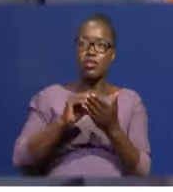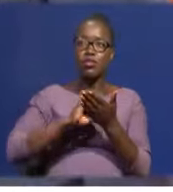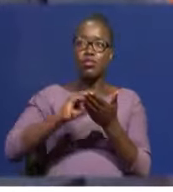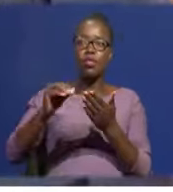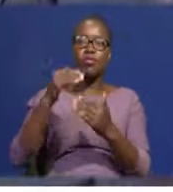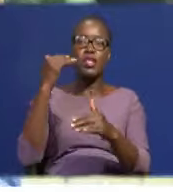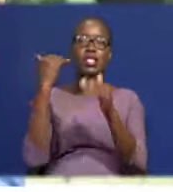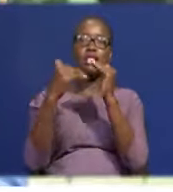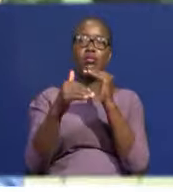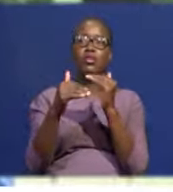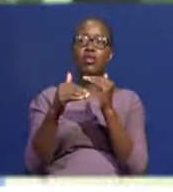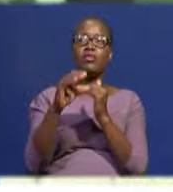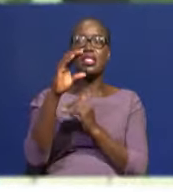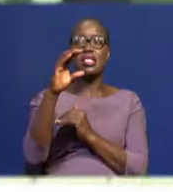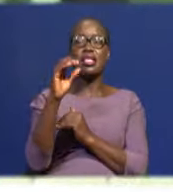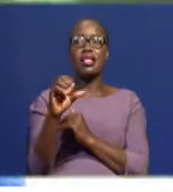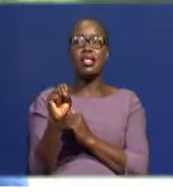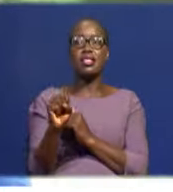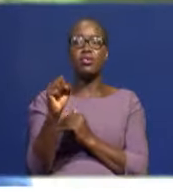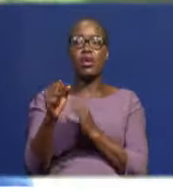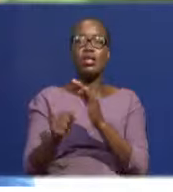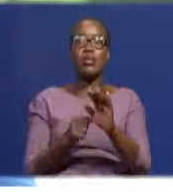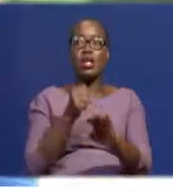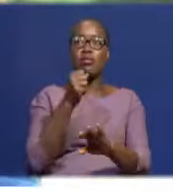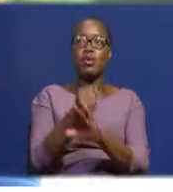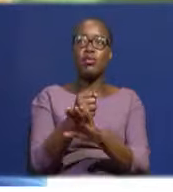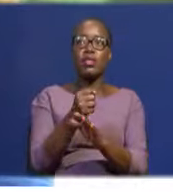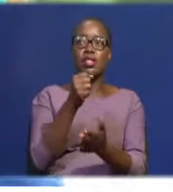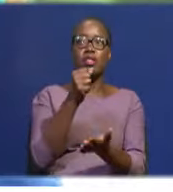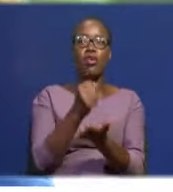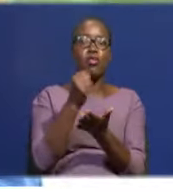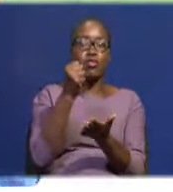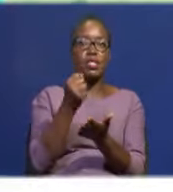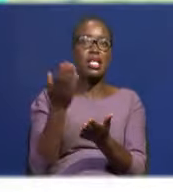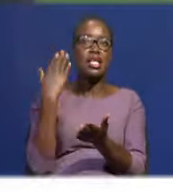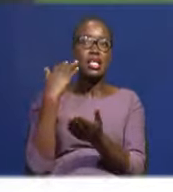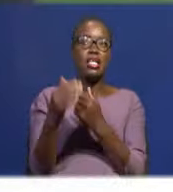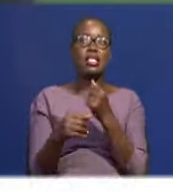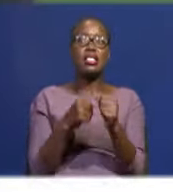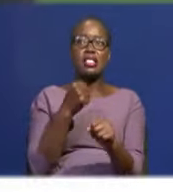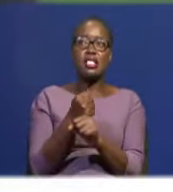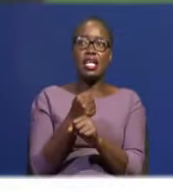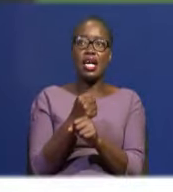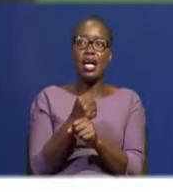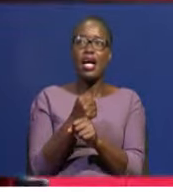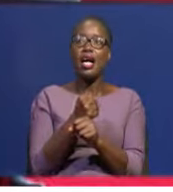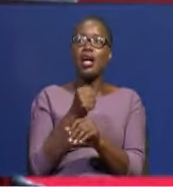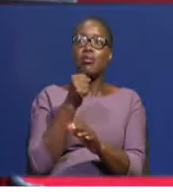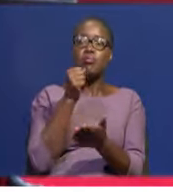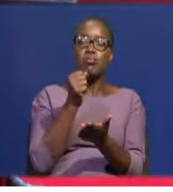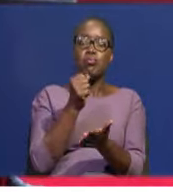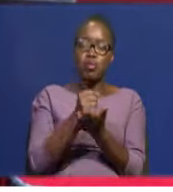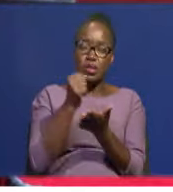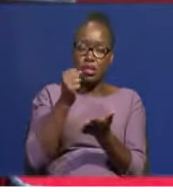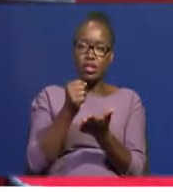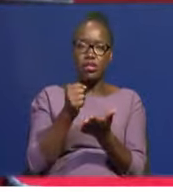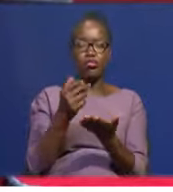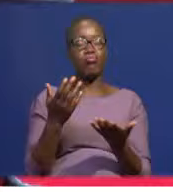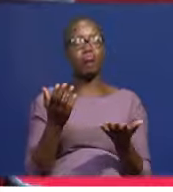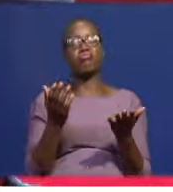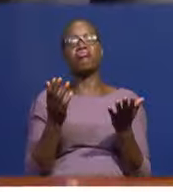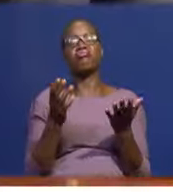chief administrative secretaries who can be appointed in office. Last year, appointees of the position were forced to stand